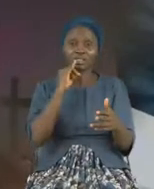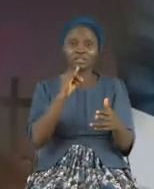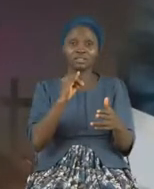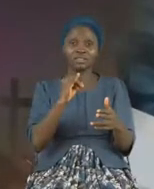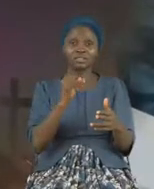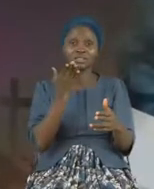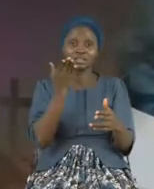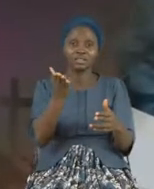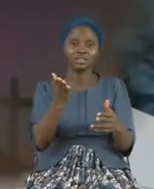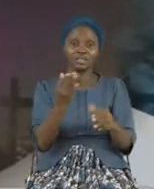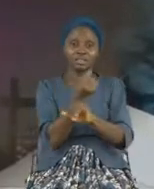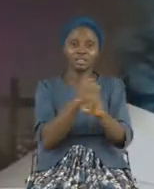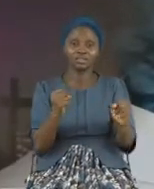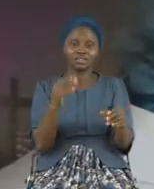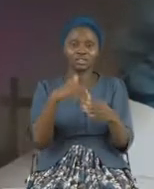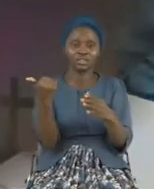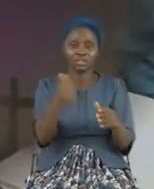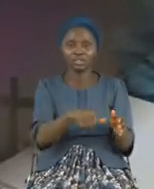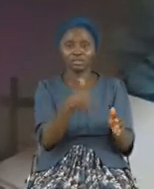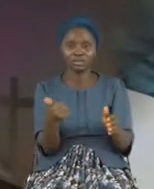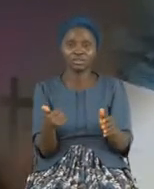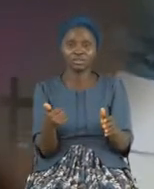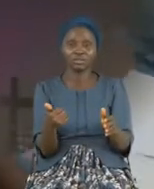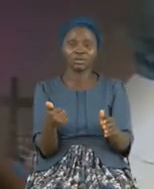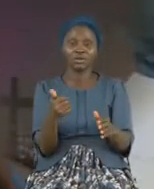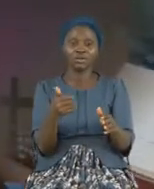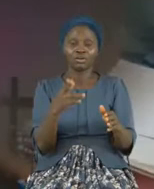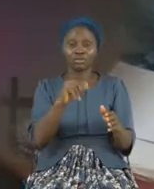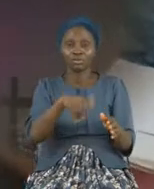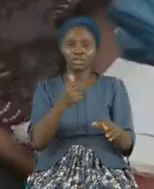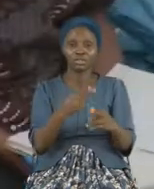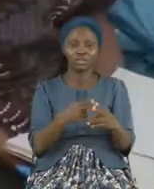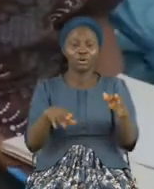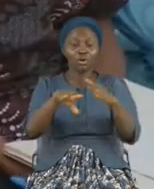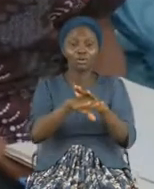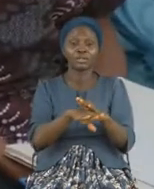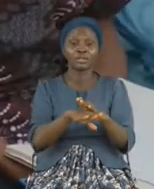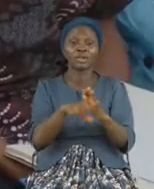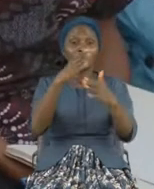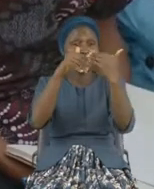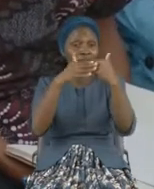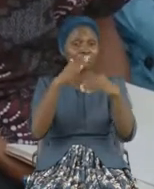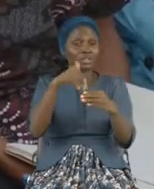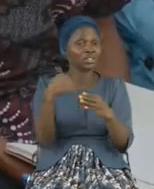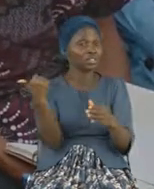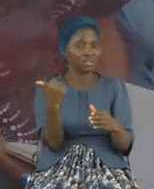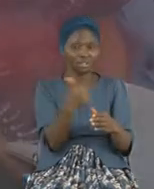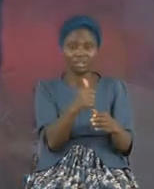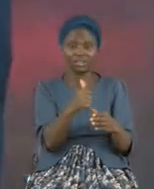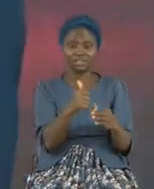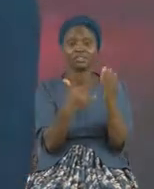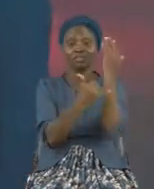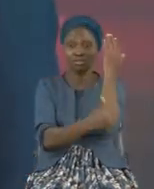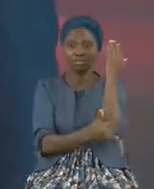For there is none other name under heaven, in any country, in any continent, in any